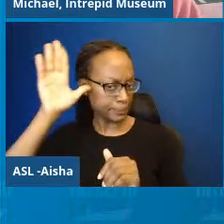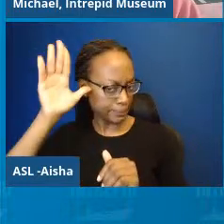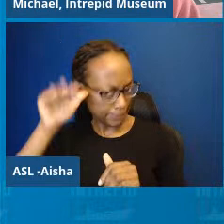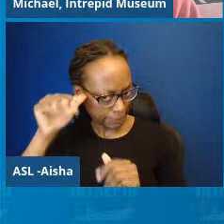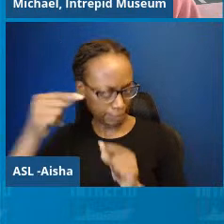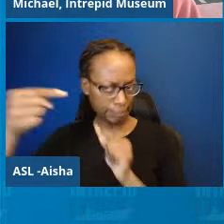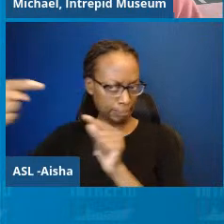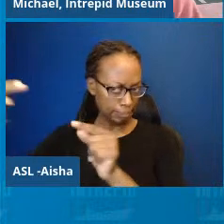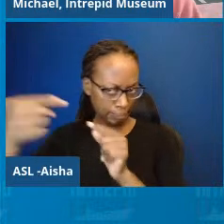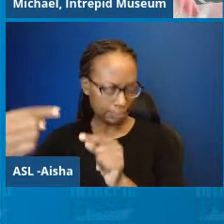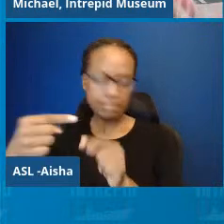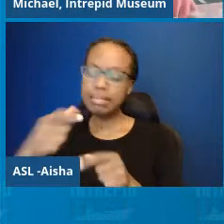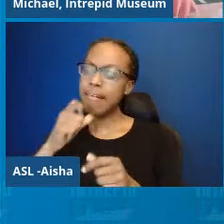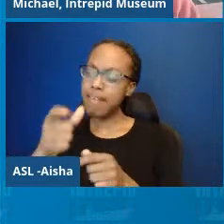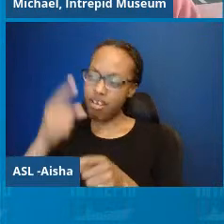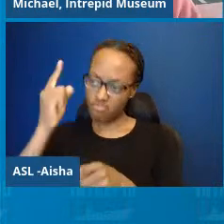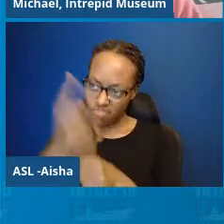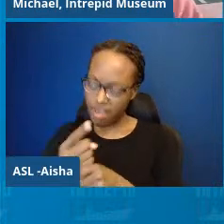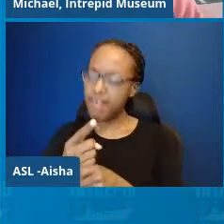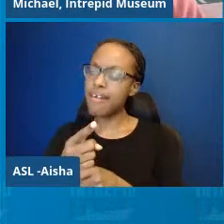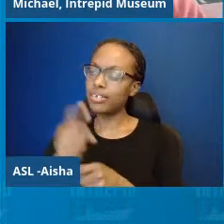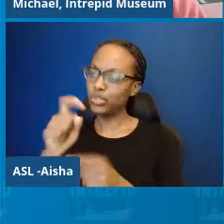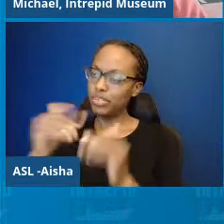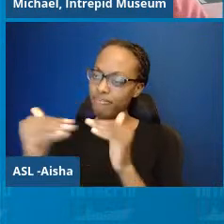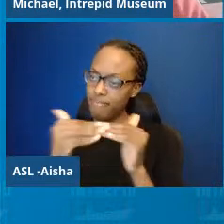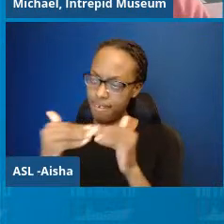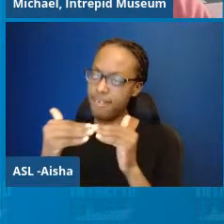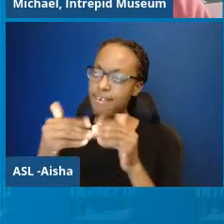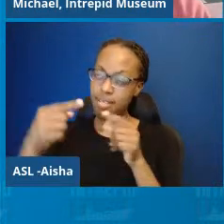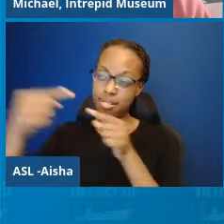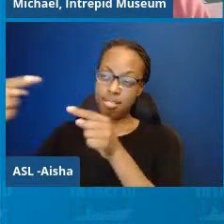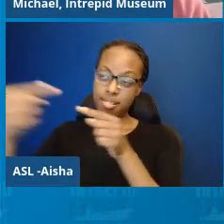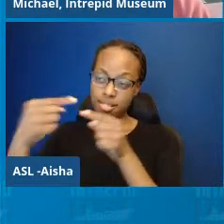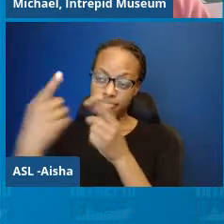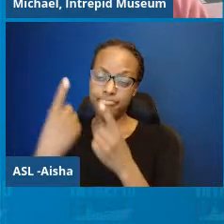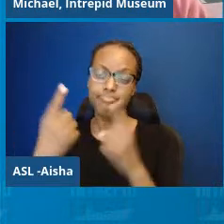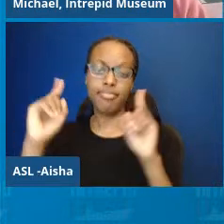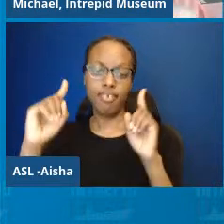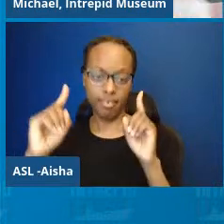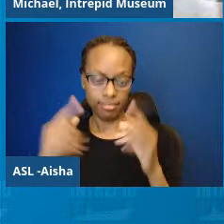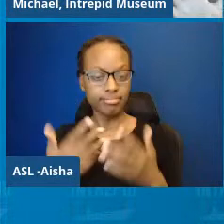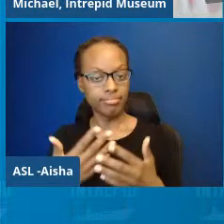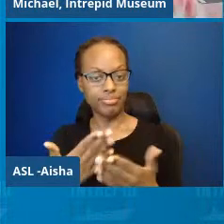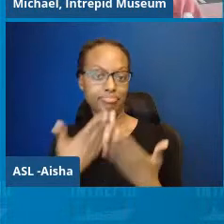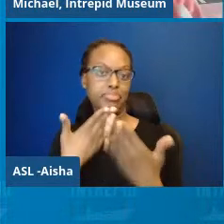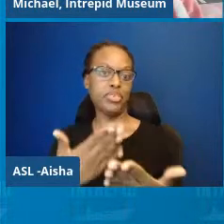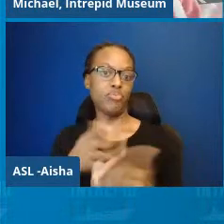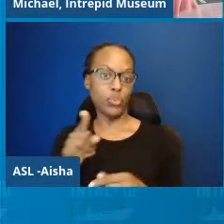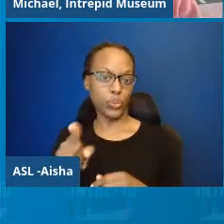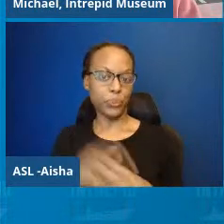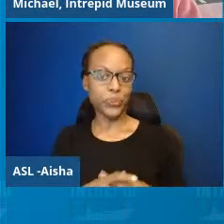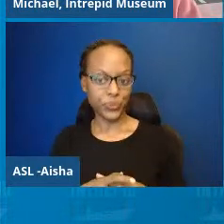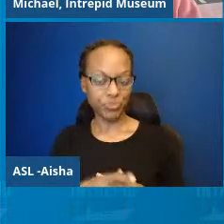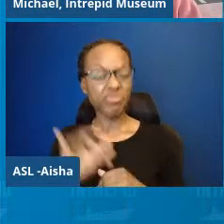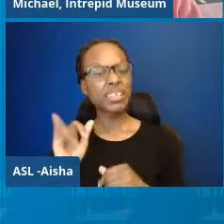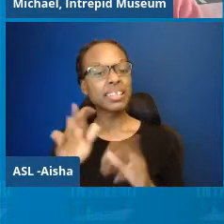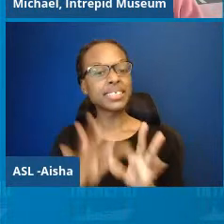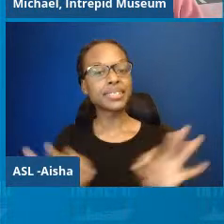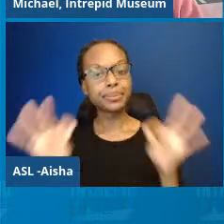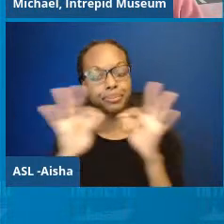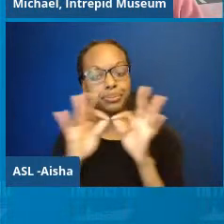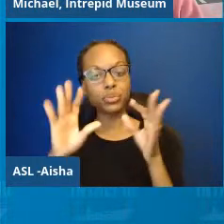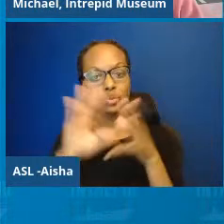the right thing came out on top here. So that's a very important